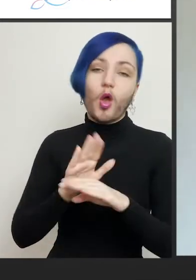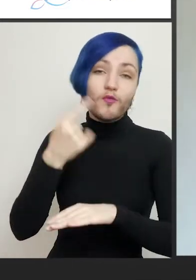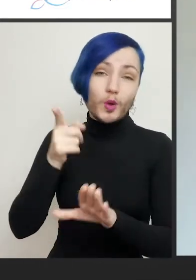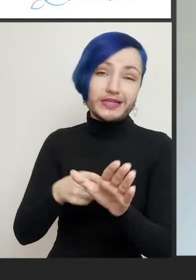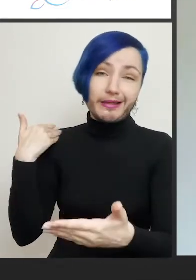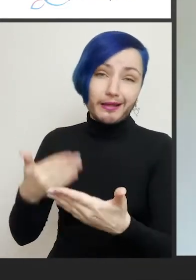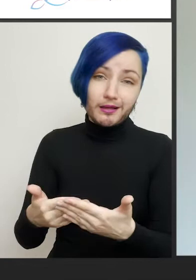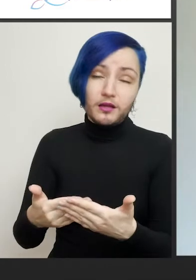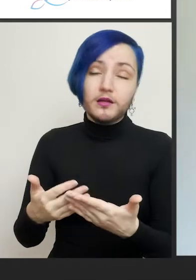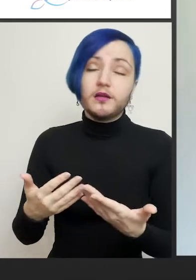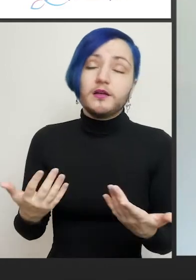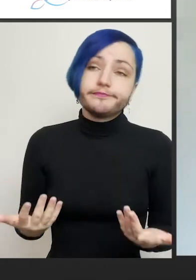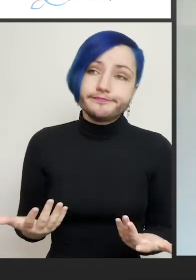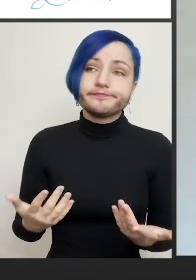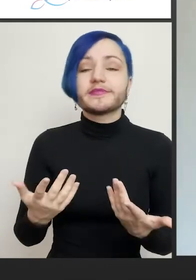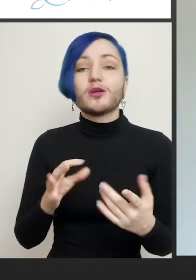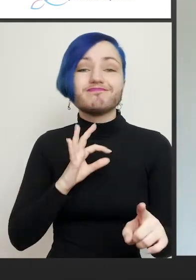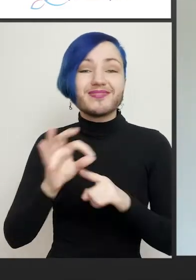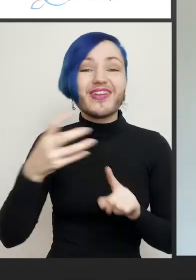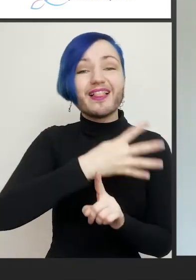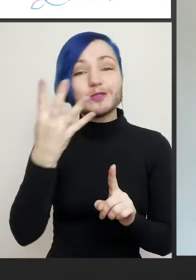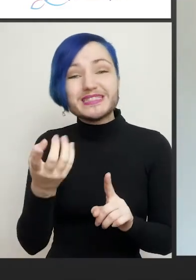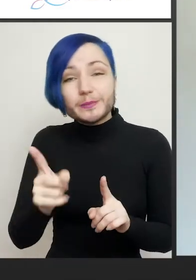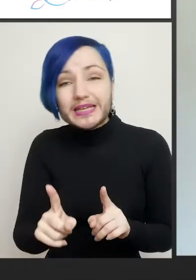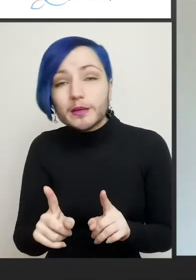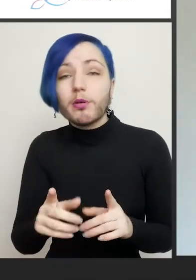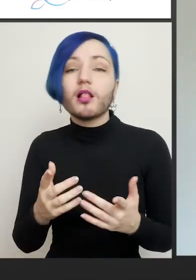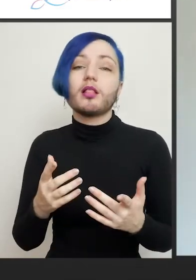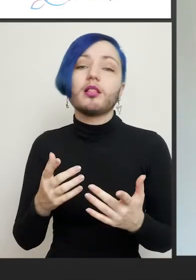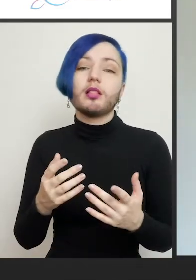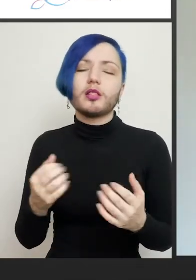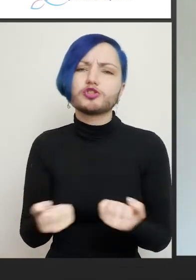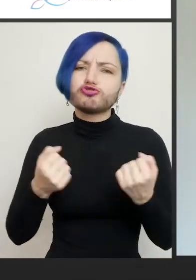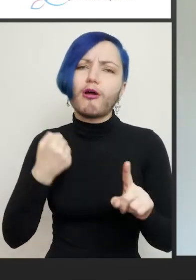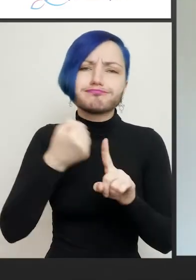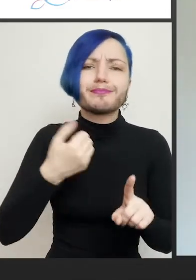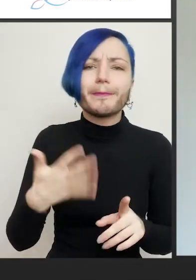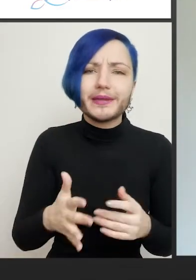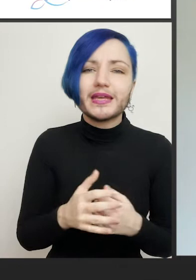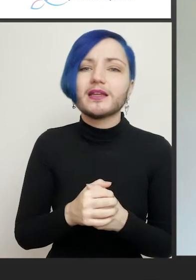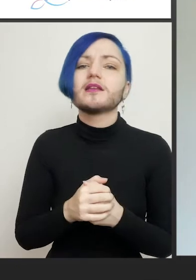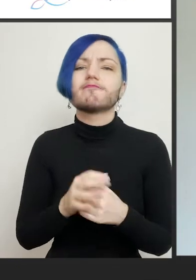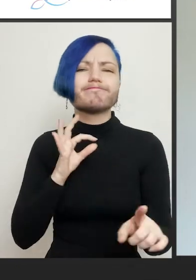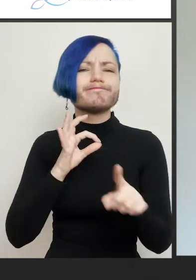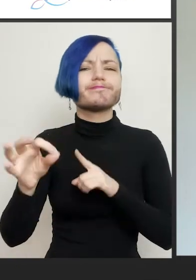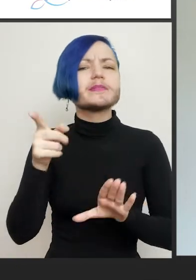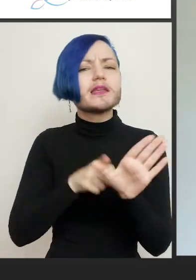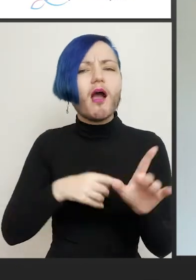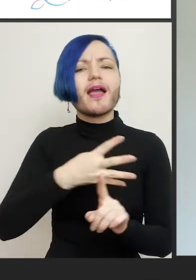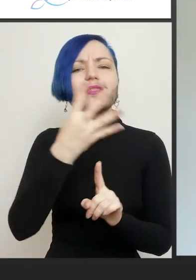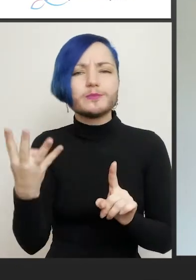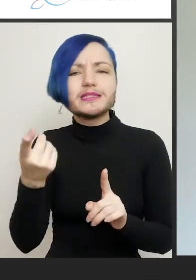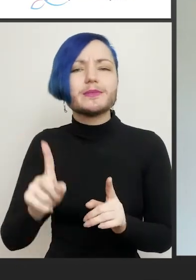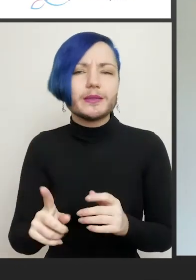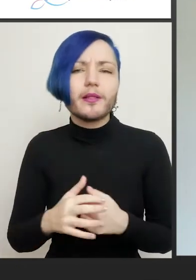now, and the fact that particularly for LGBT people, it's hit some LGBT people quite hard, particularly